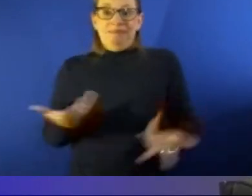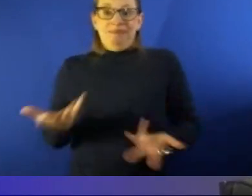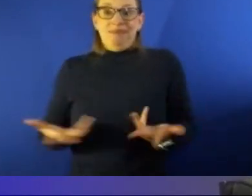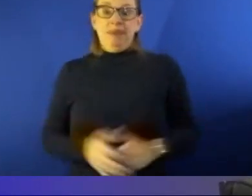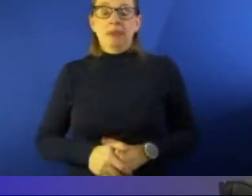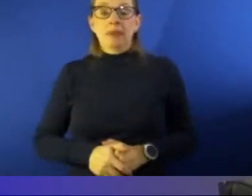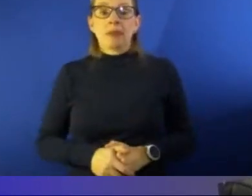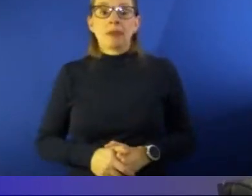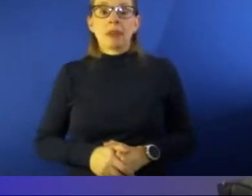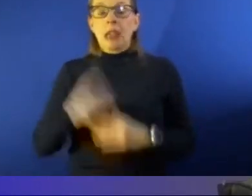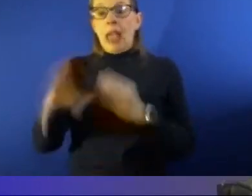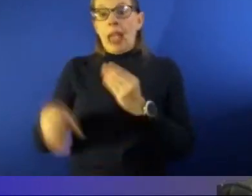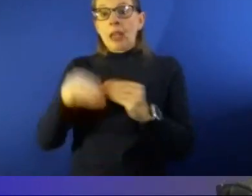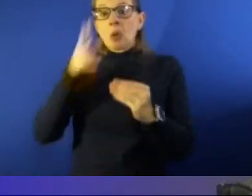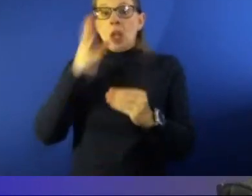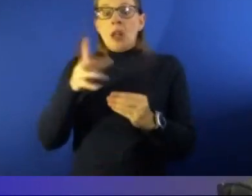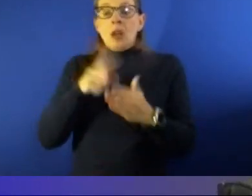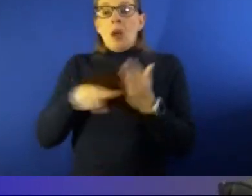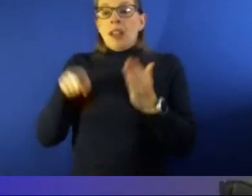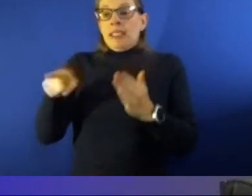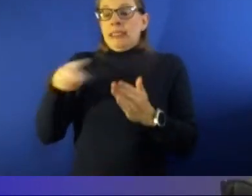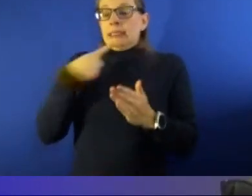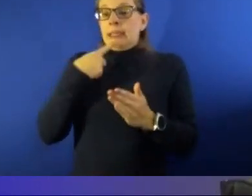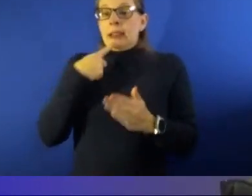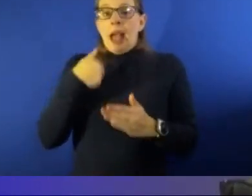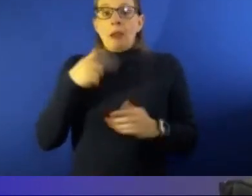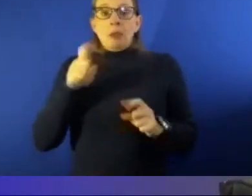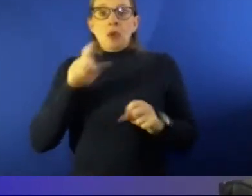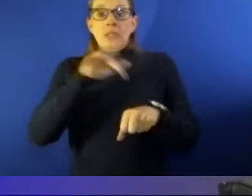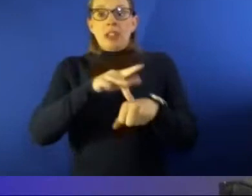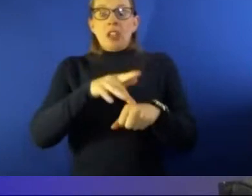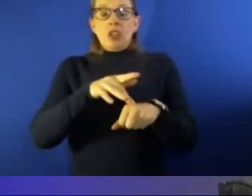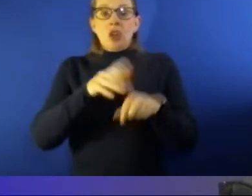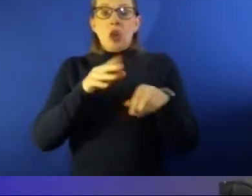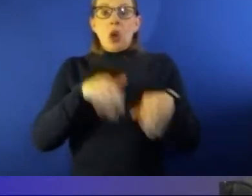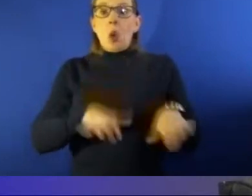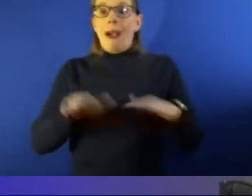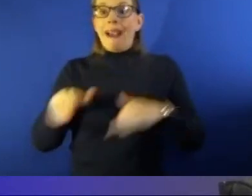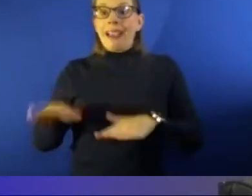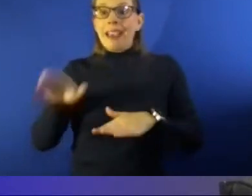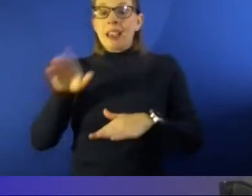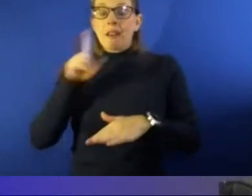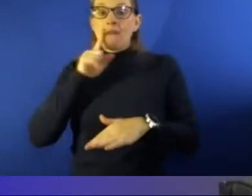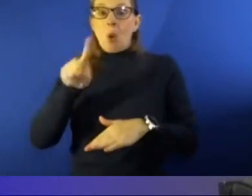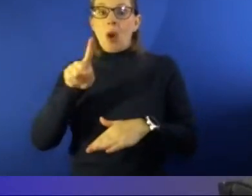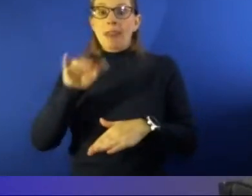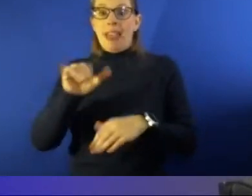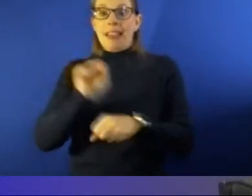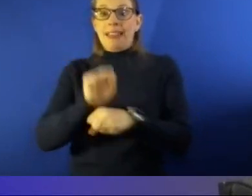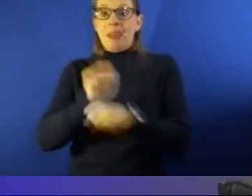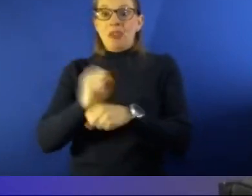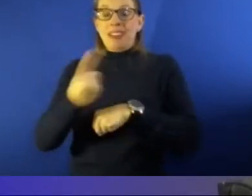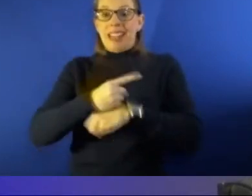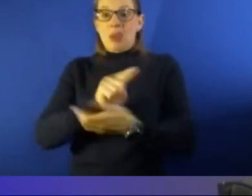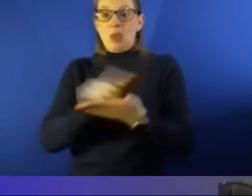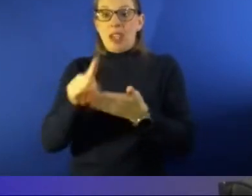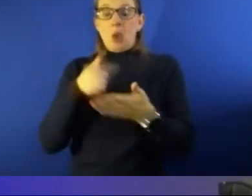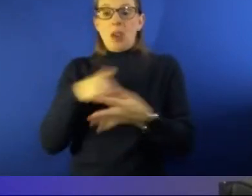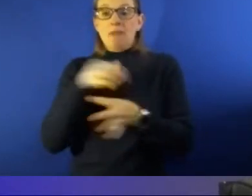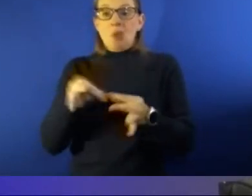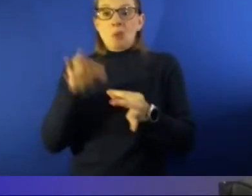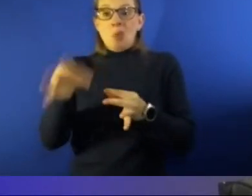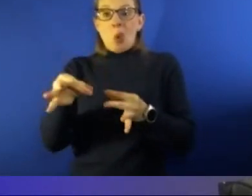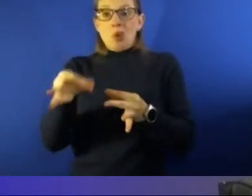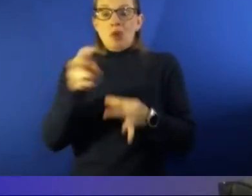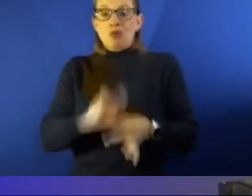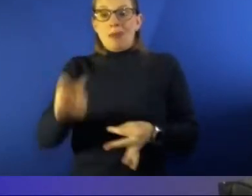tag on to what Dr. Hawkinson was saying, was I was supposed to go to Hawaii with my family for Labor Day week, that whole week. But we postponed that trip because the